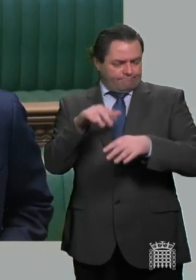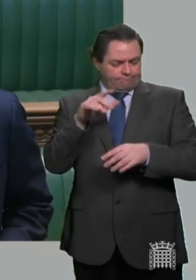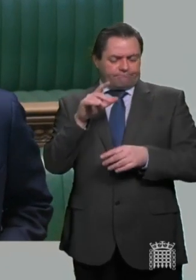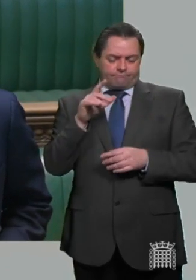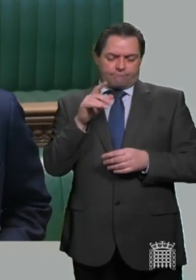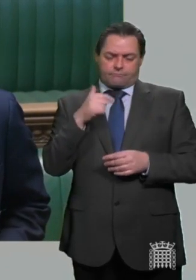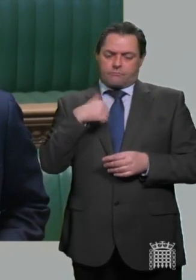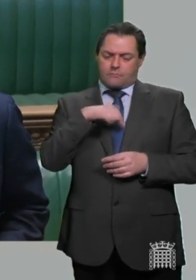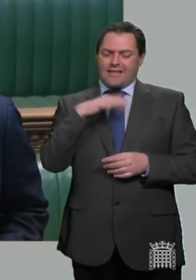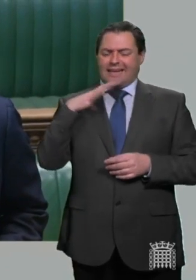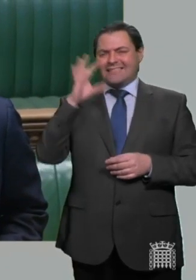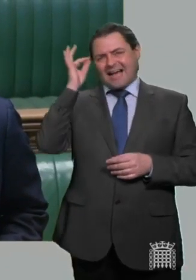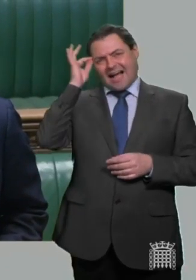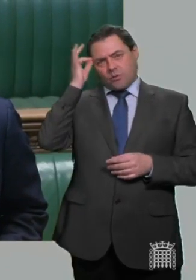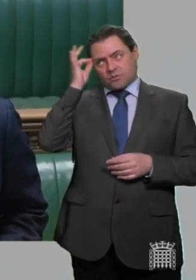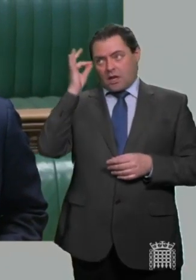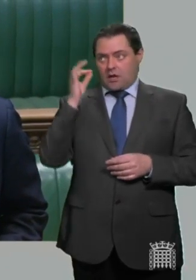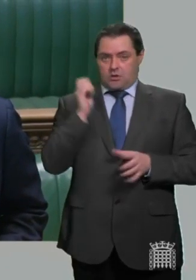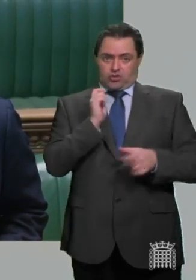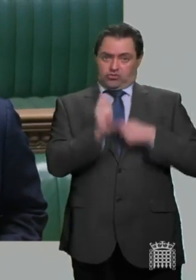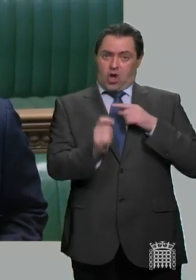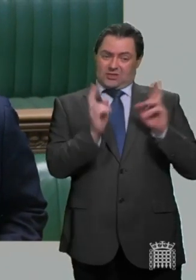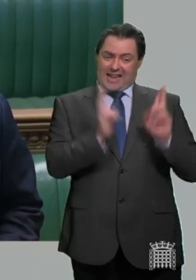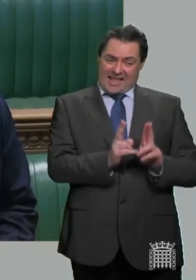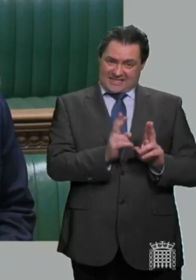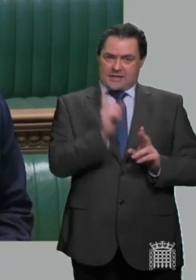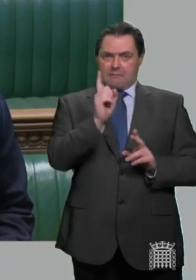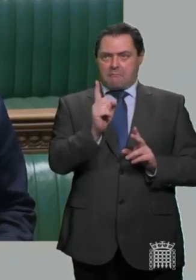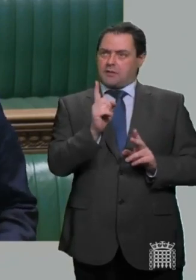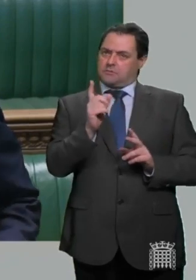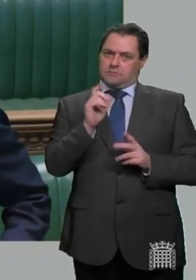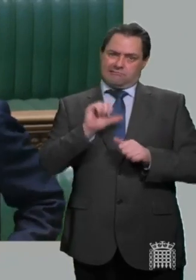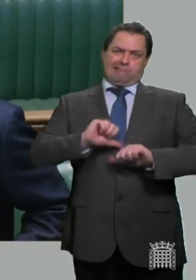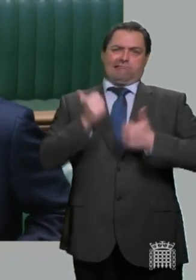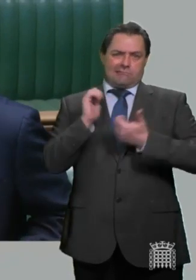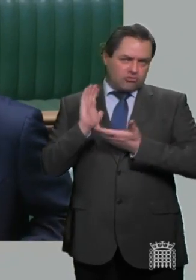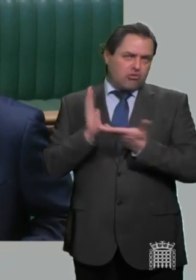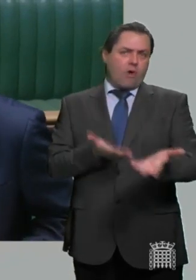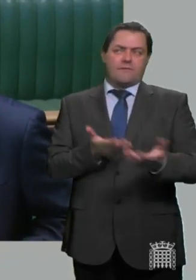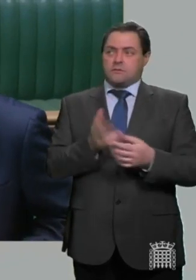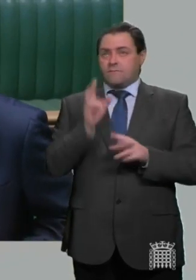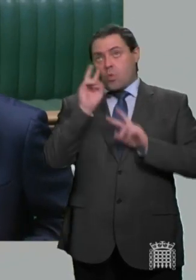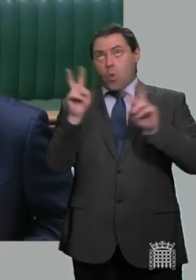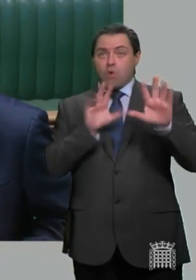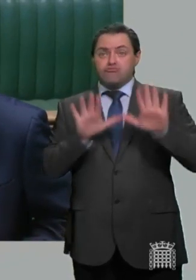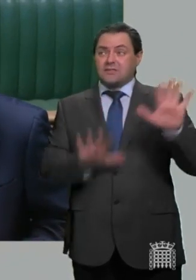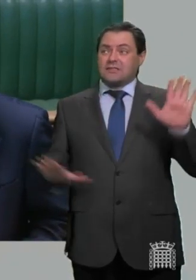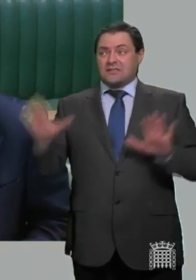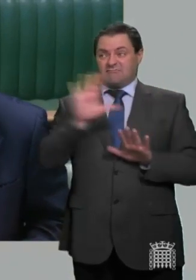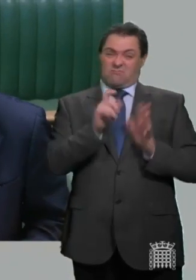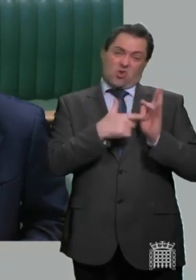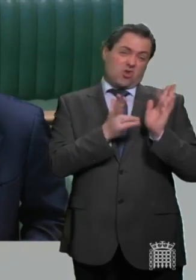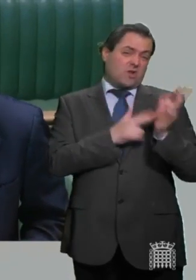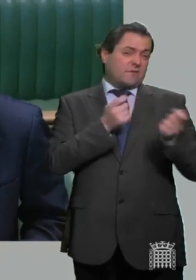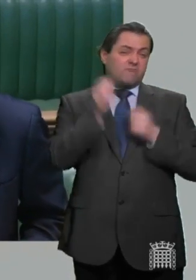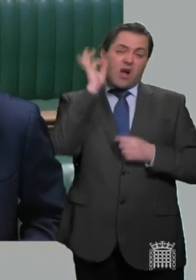councillors that charge you less while delivering better services. And if you look across the country, you can see that it's overwhelmingly Conservative